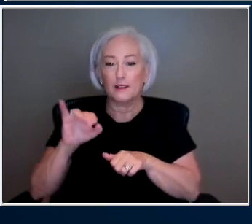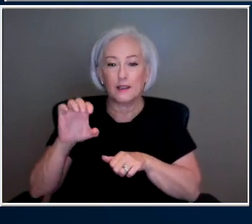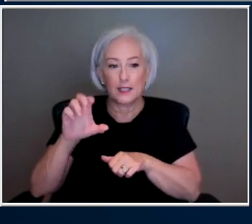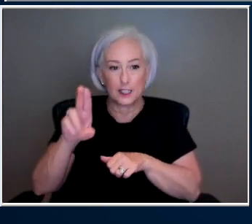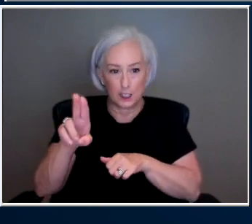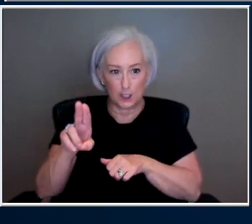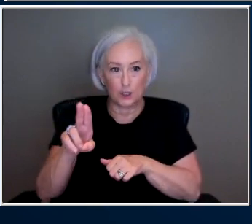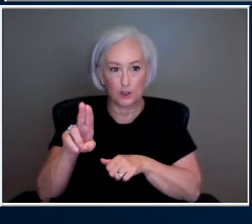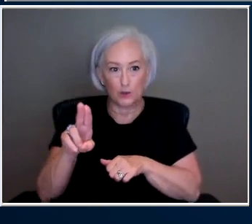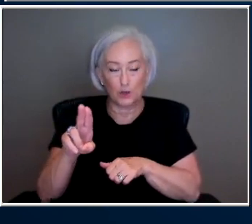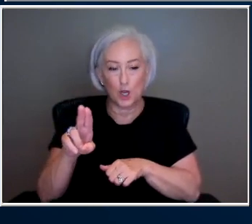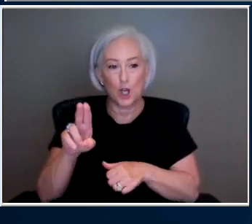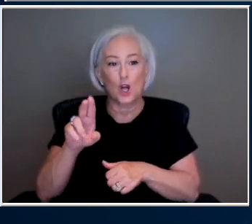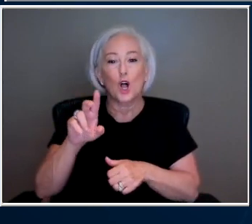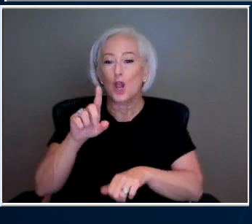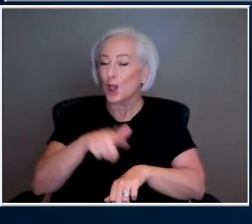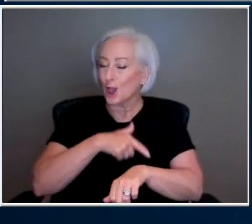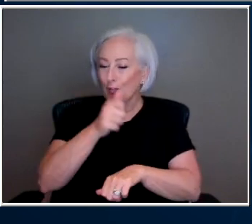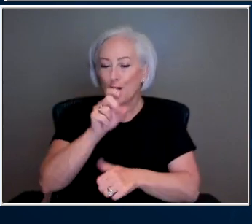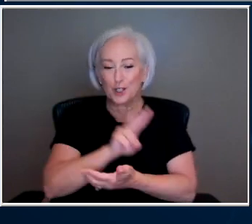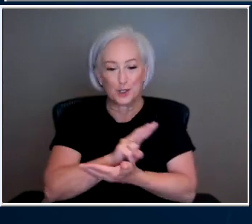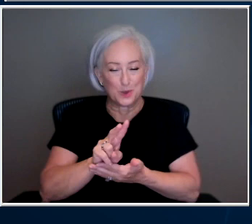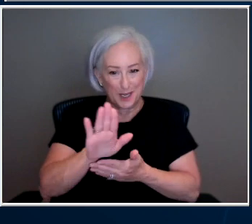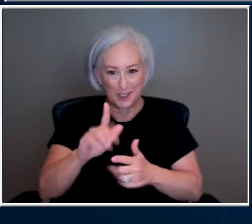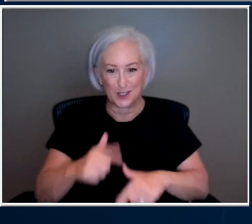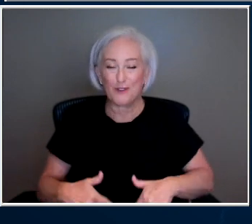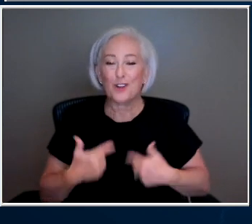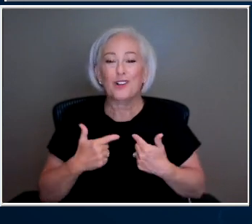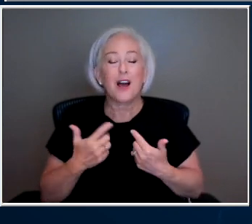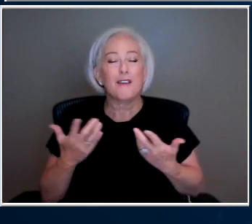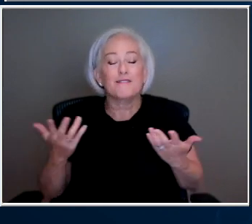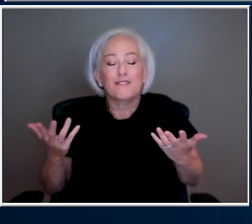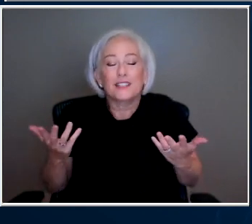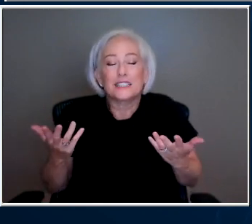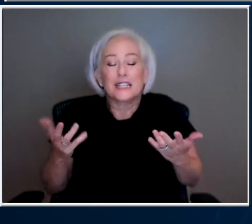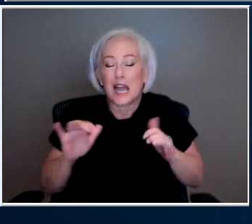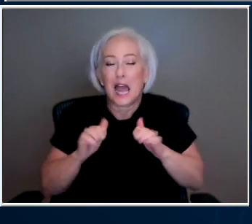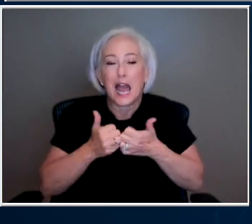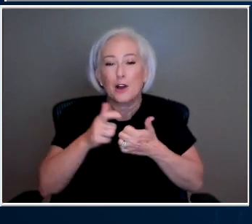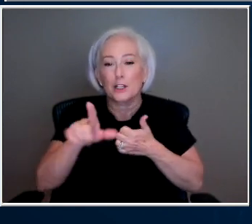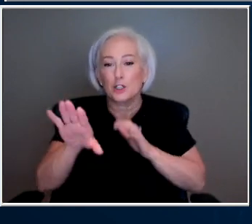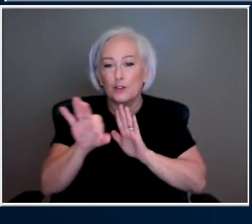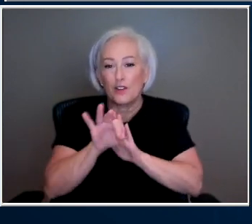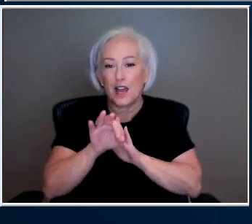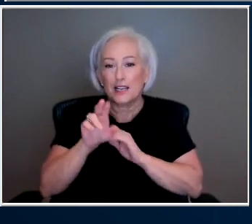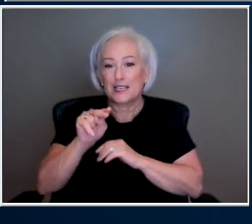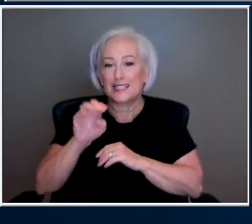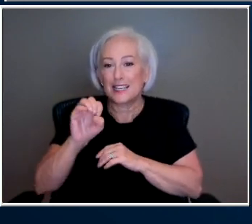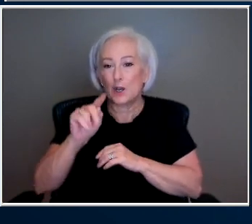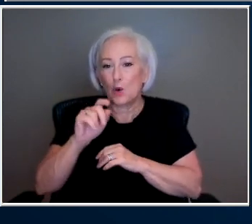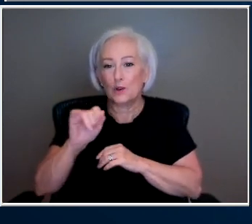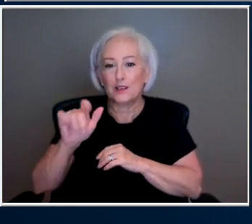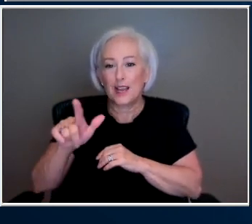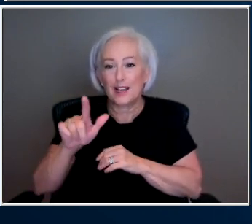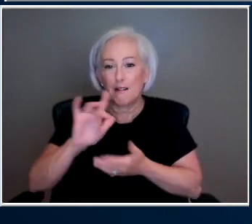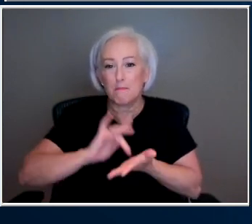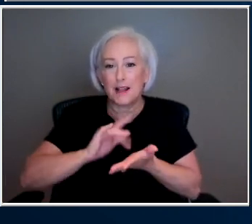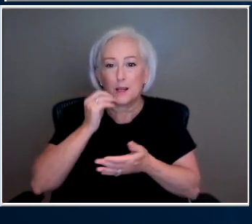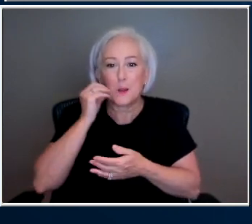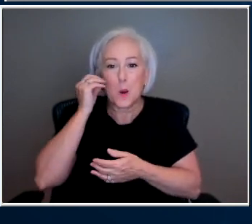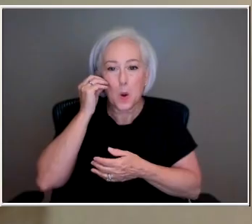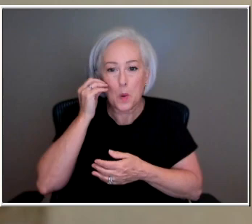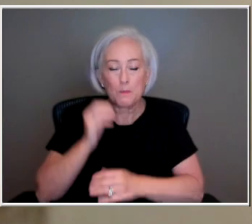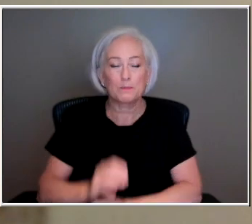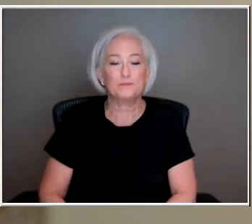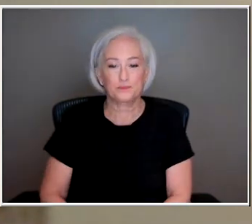2 weeks of your life. How did you end up finding the Neonatal Medical Home? Yeah, so